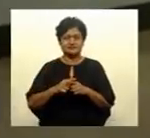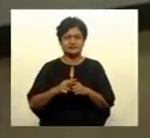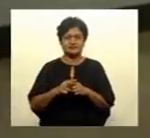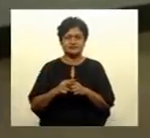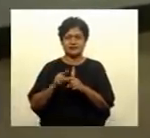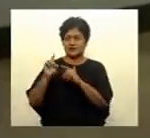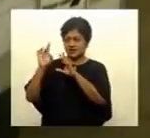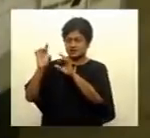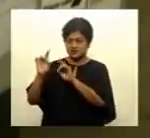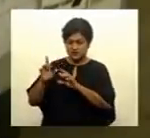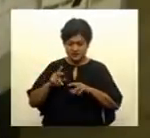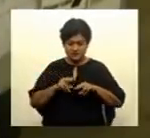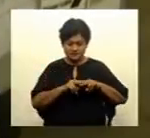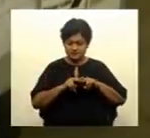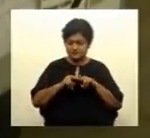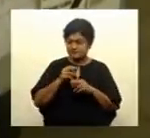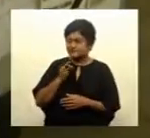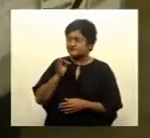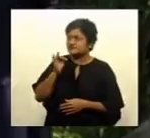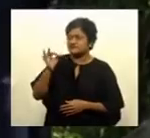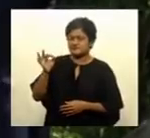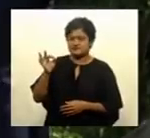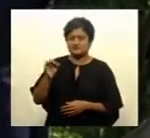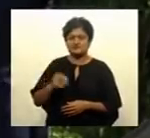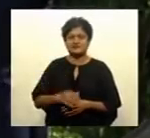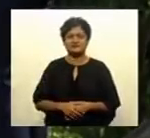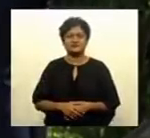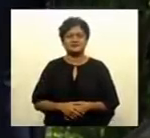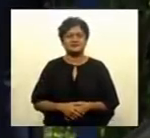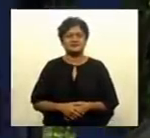Australia responds to Fiji's plea.